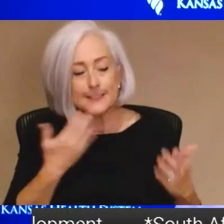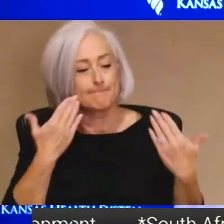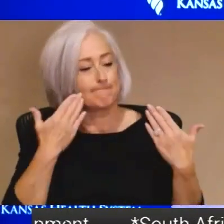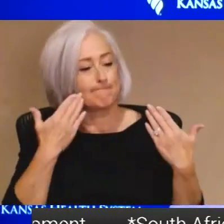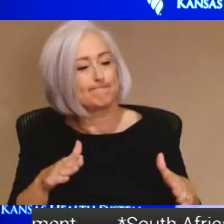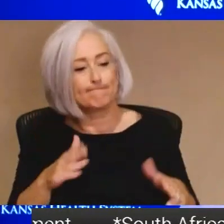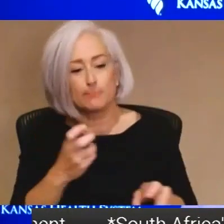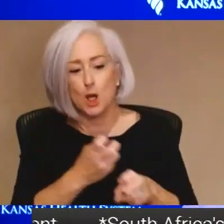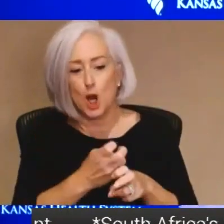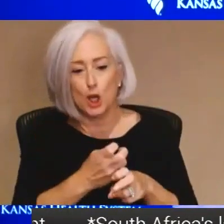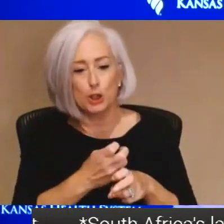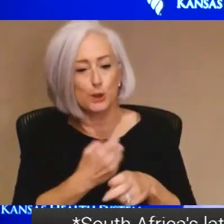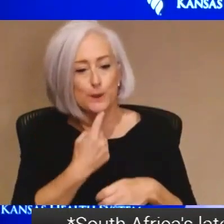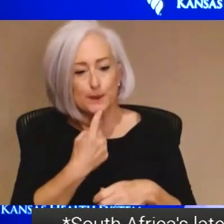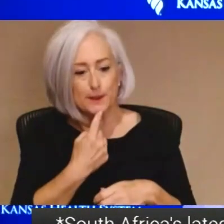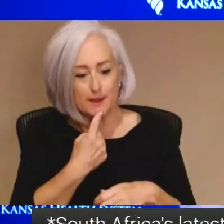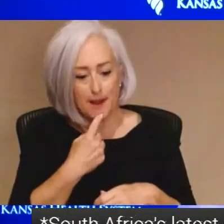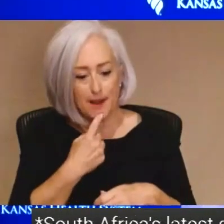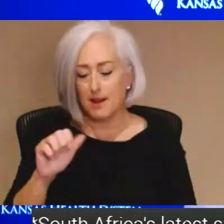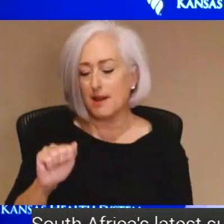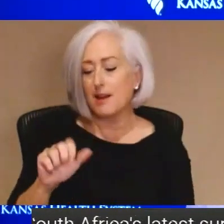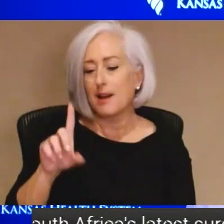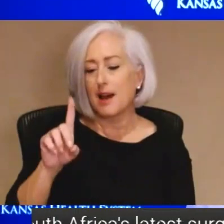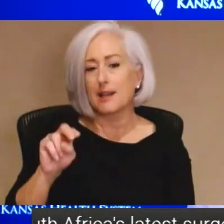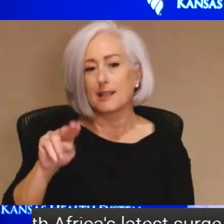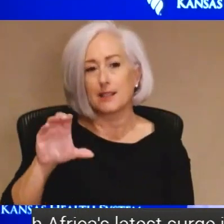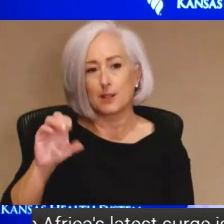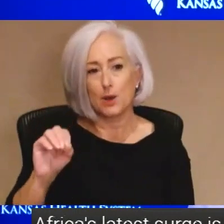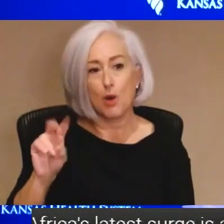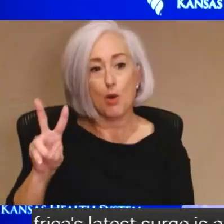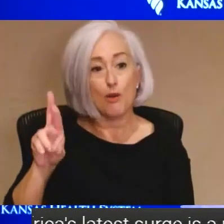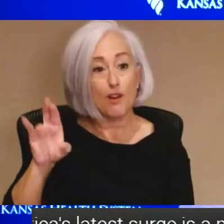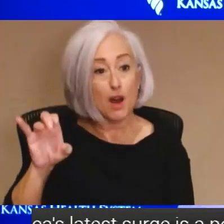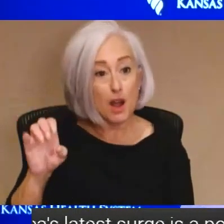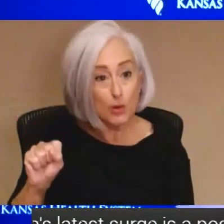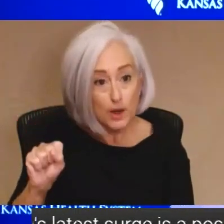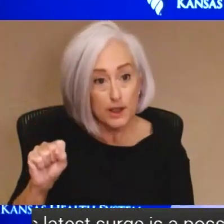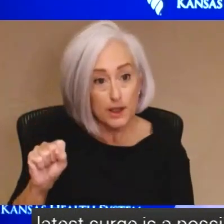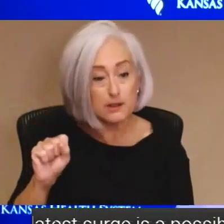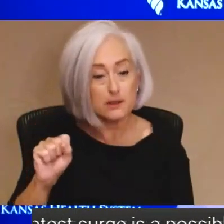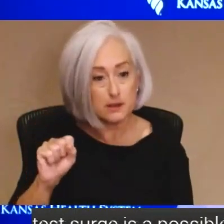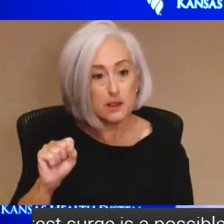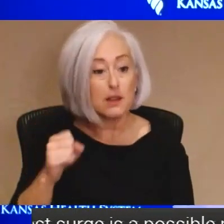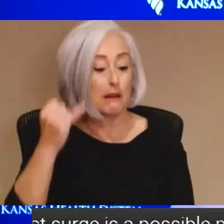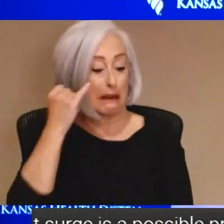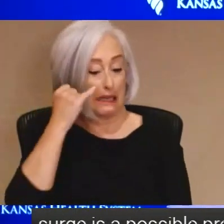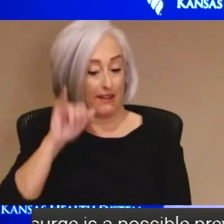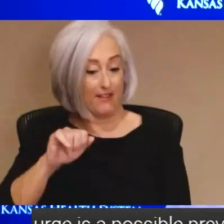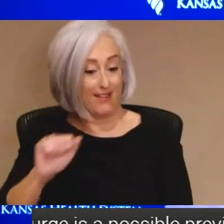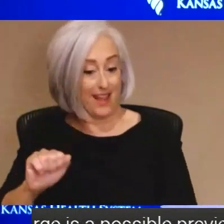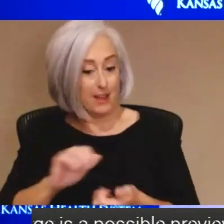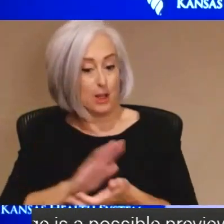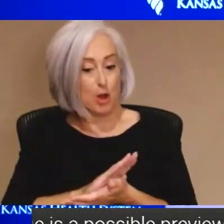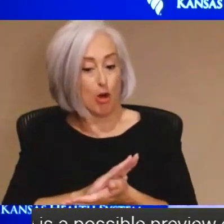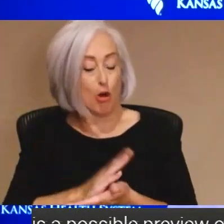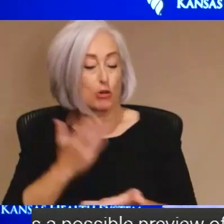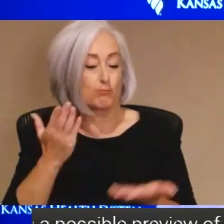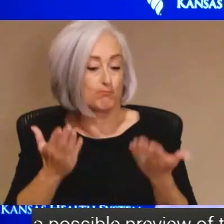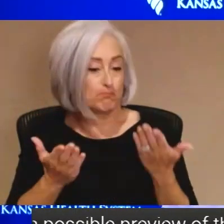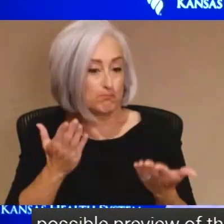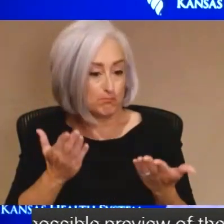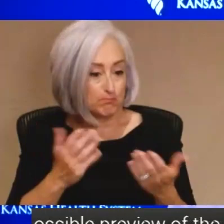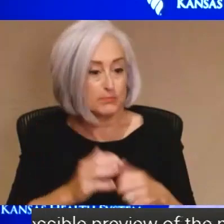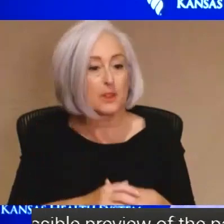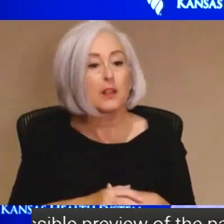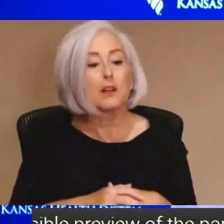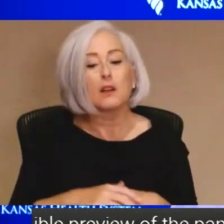Dr. Lauer said, adenovirus, if this is the cause, this has certainly been implicated at this point in time. We know adenovirus has been around for a long time. We